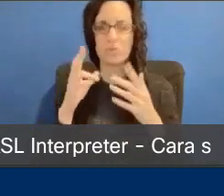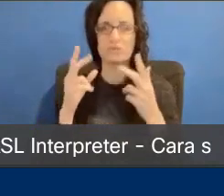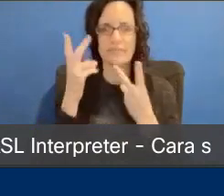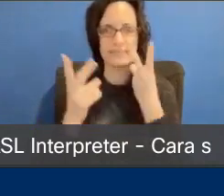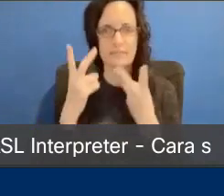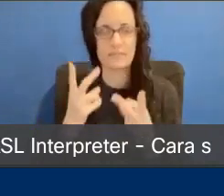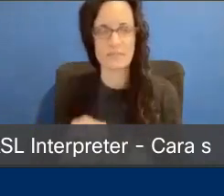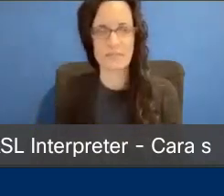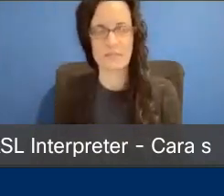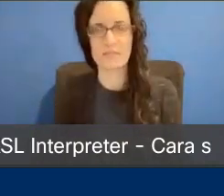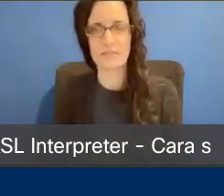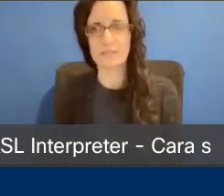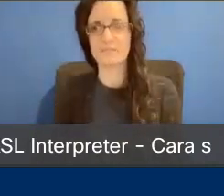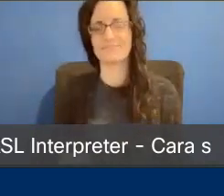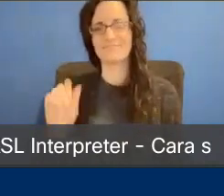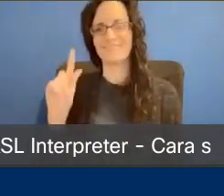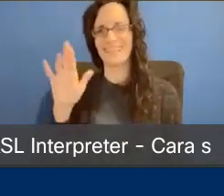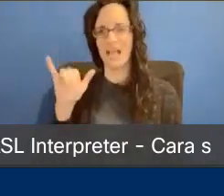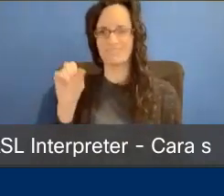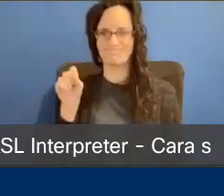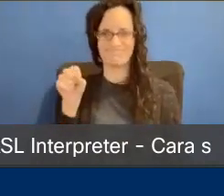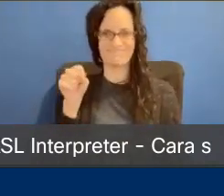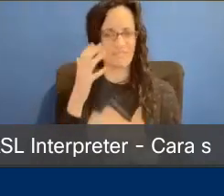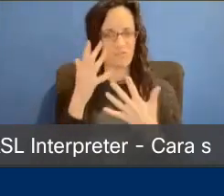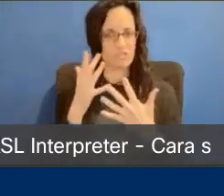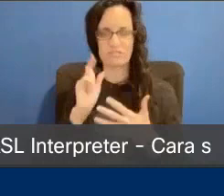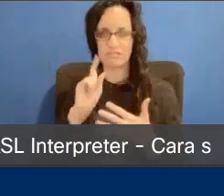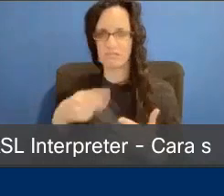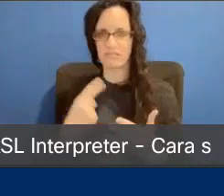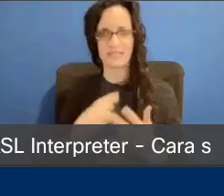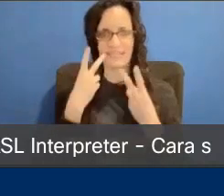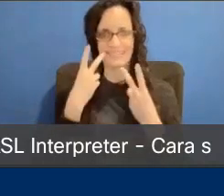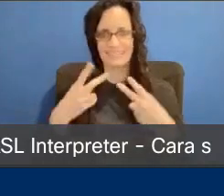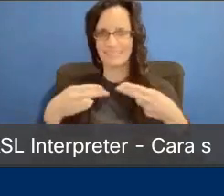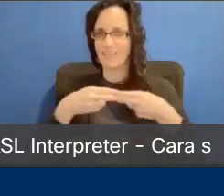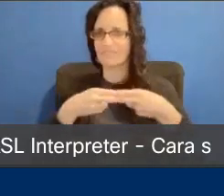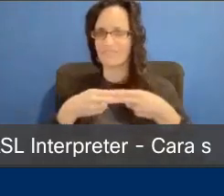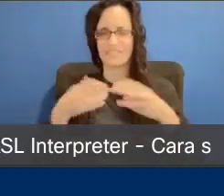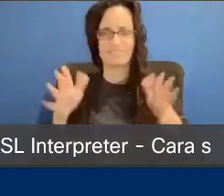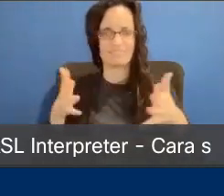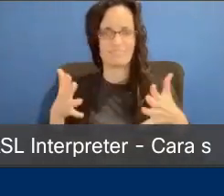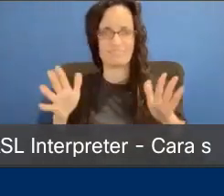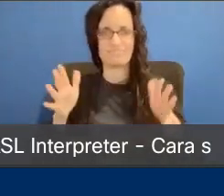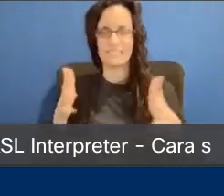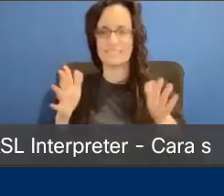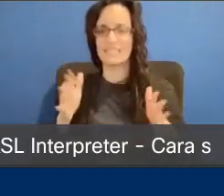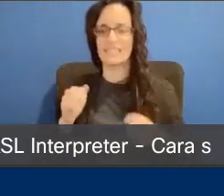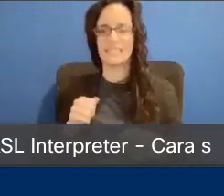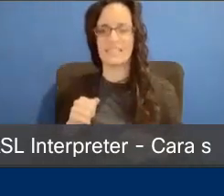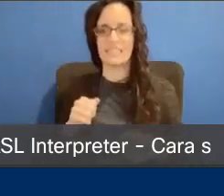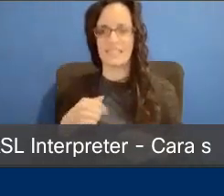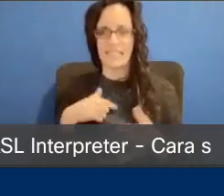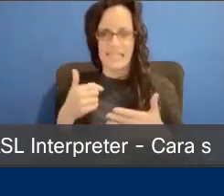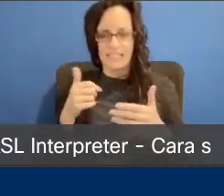screen. Yeah, unfortunately, all I can see is the slide. I've got some okay. stuff So at the bottom. Let me take a quick look